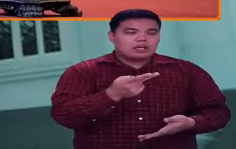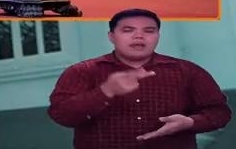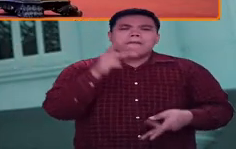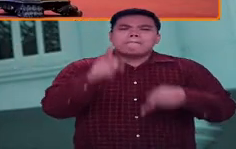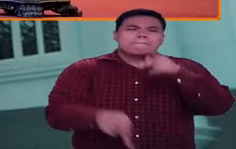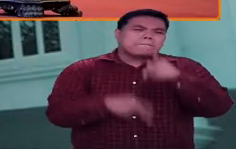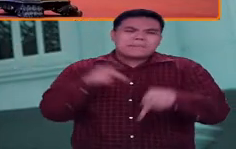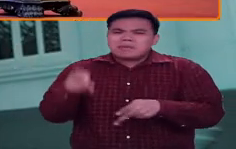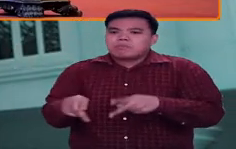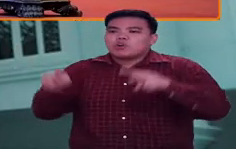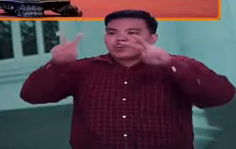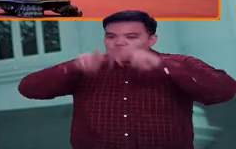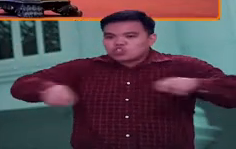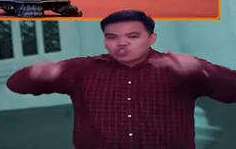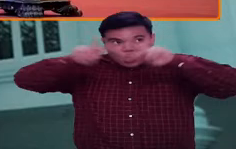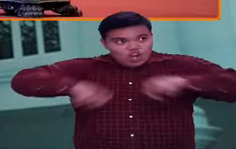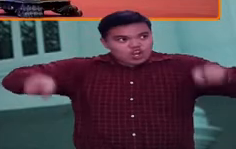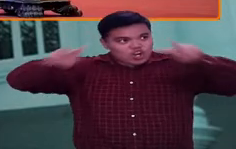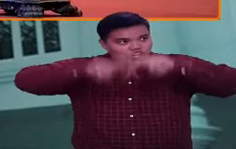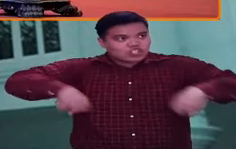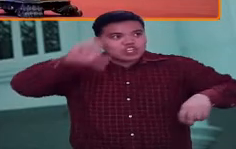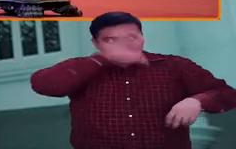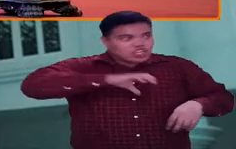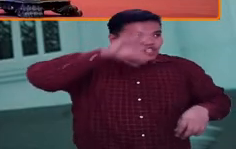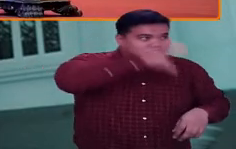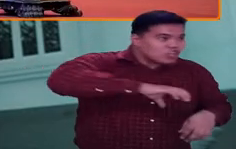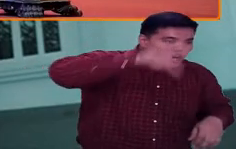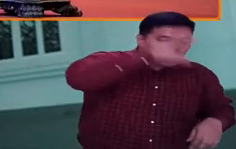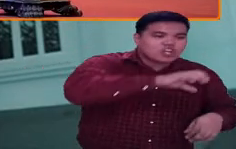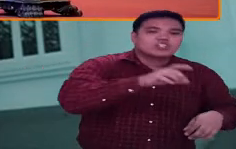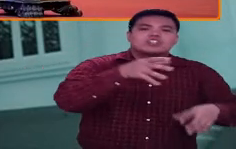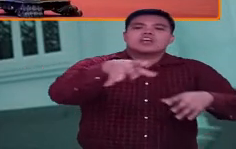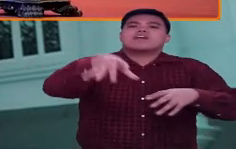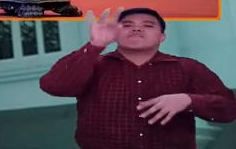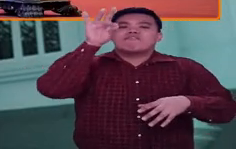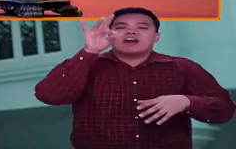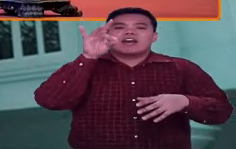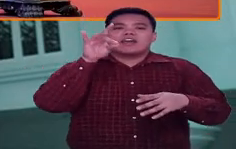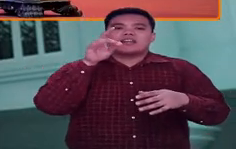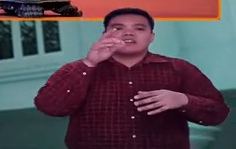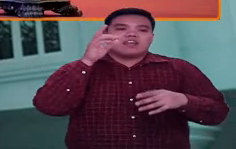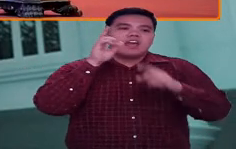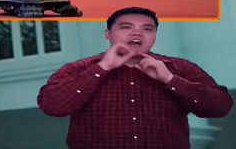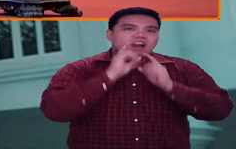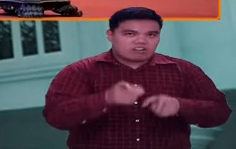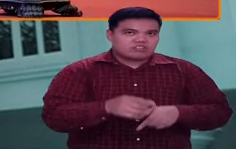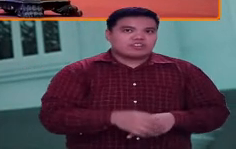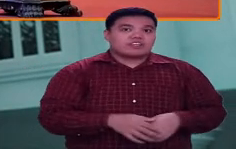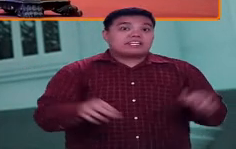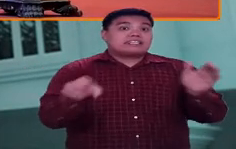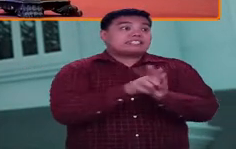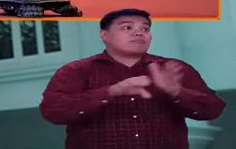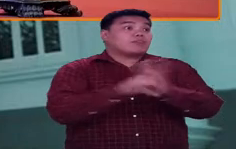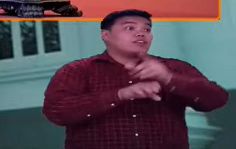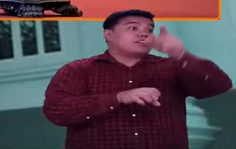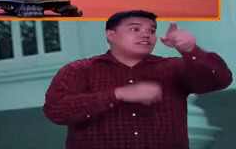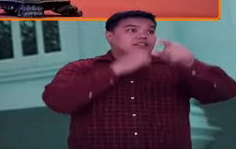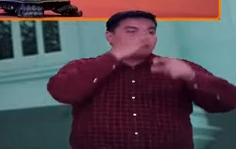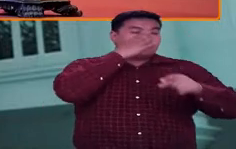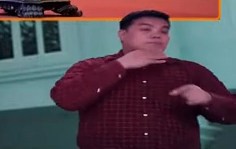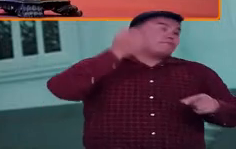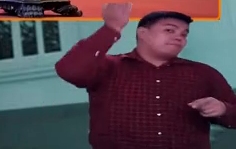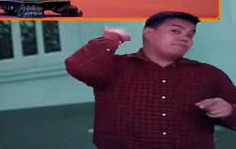doing things, searching to find the answers. For example, years ago, I was in